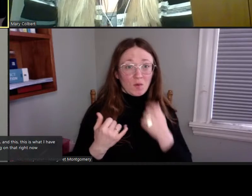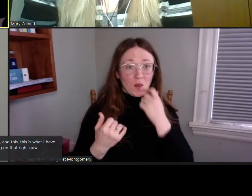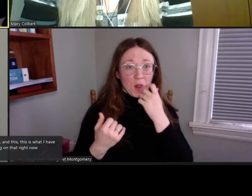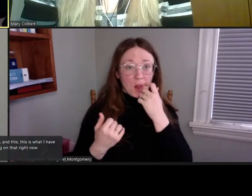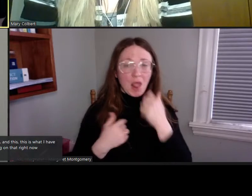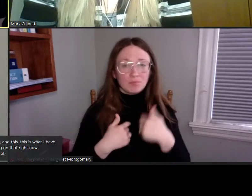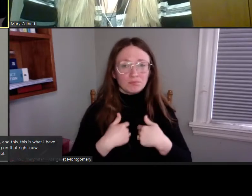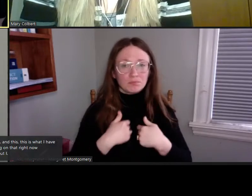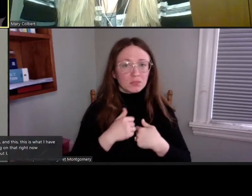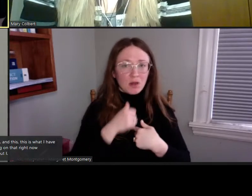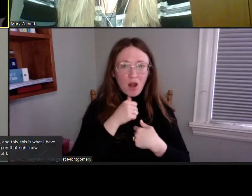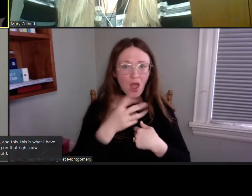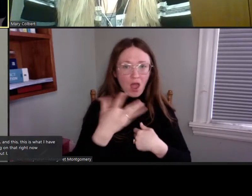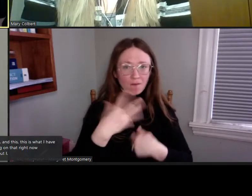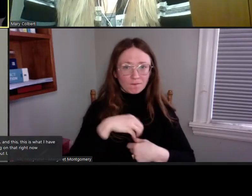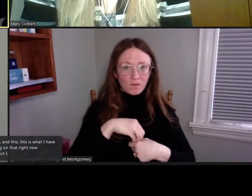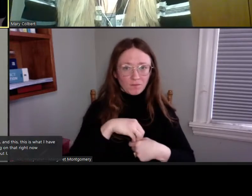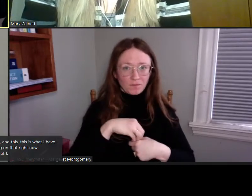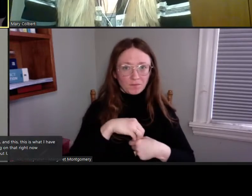involved, but